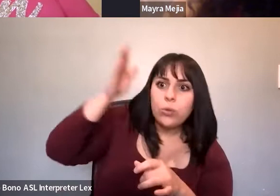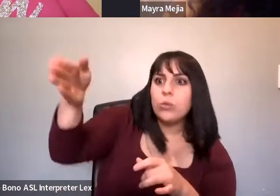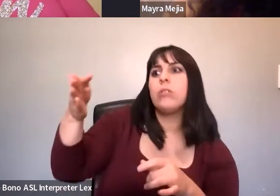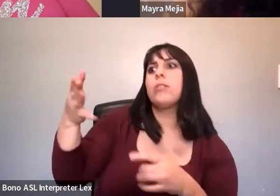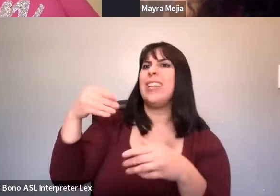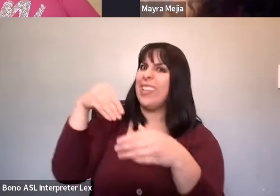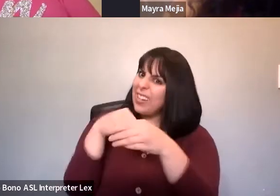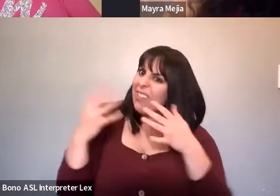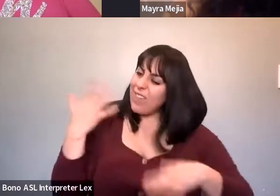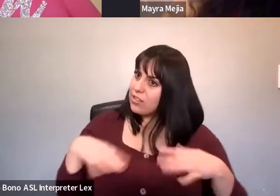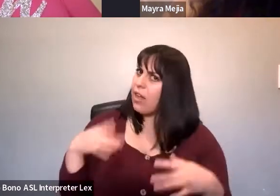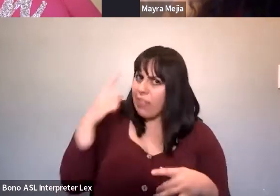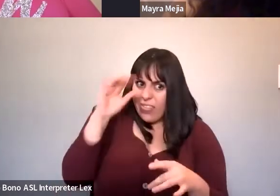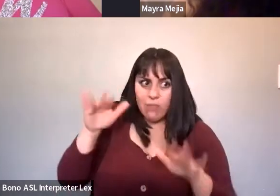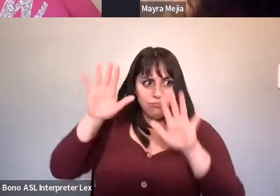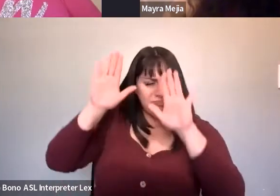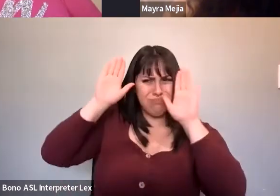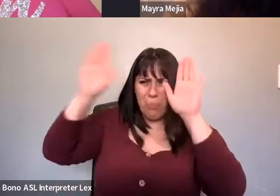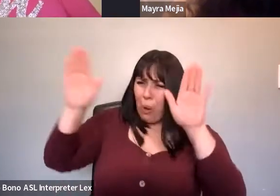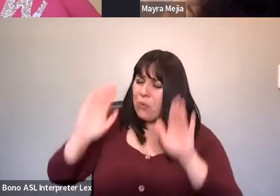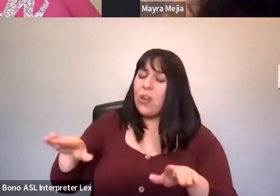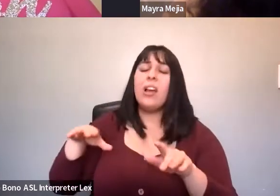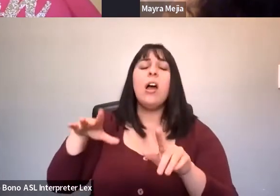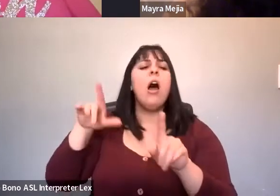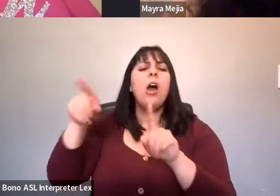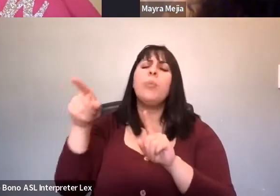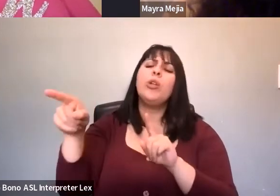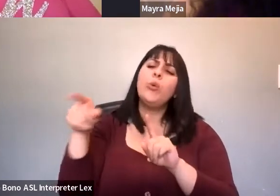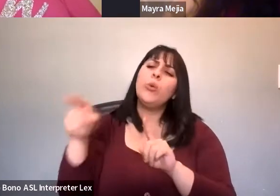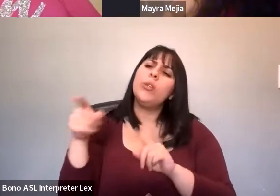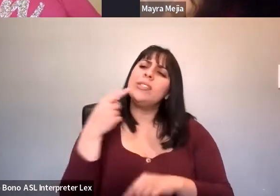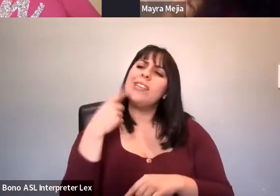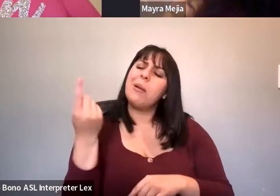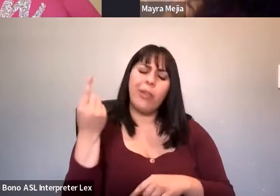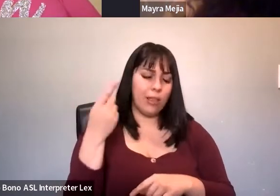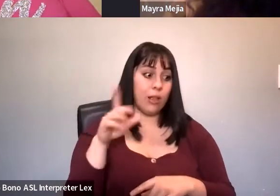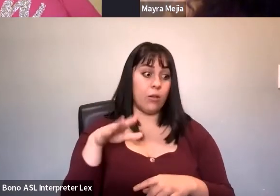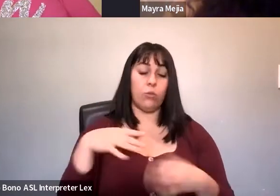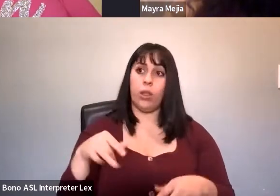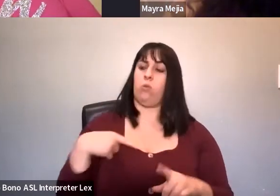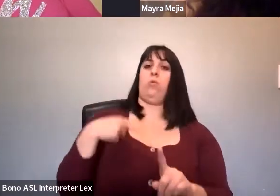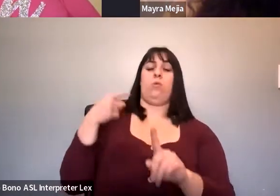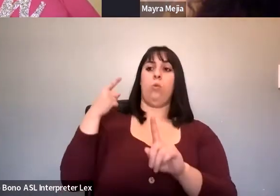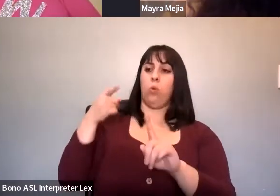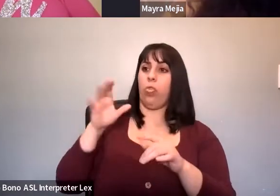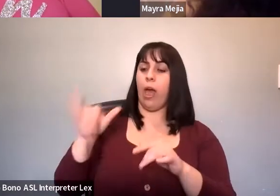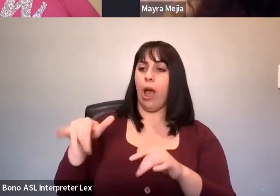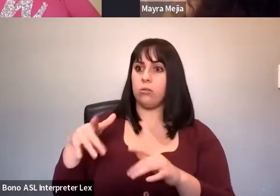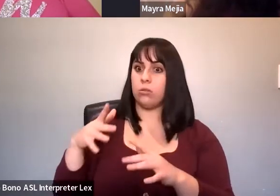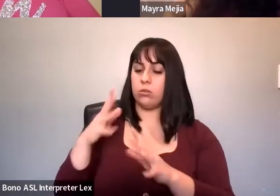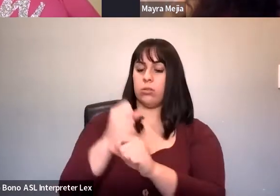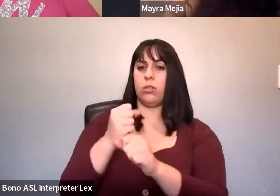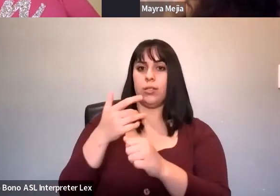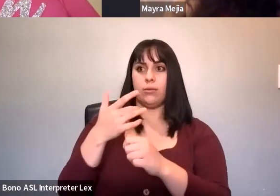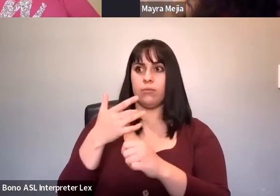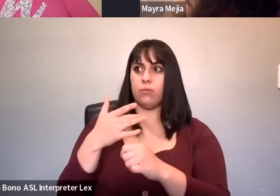is wonderful. So you had said something that really stood out to me, on the importance of